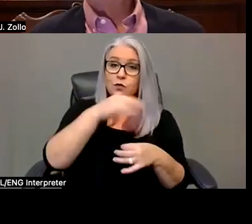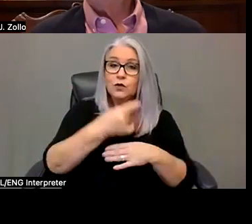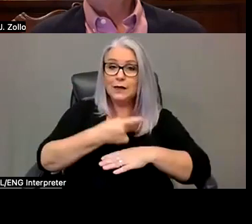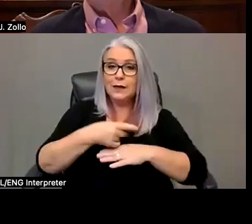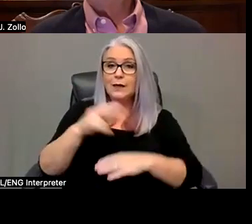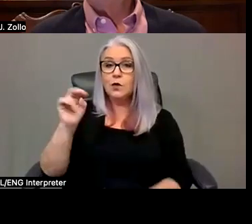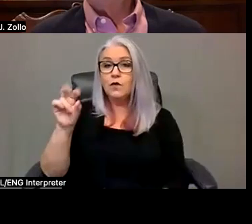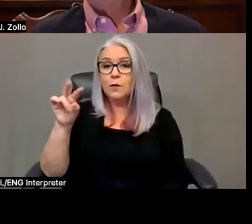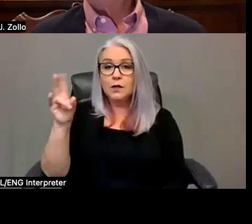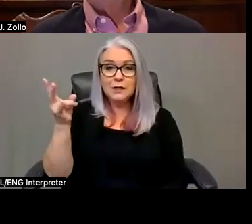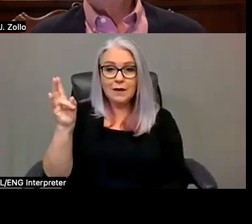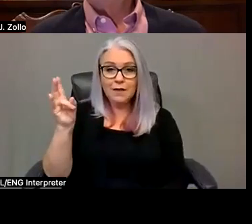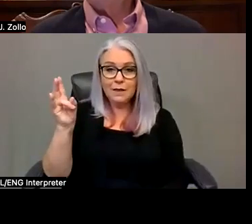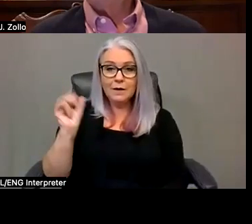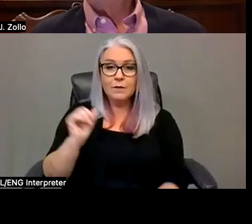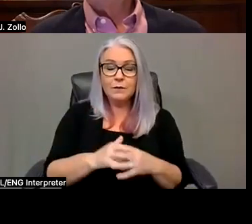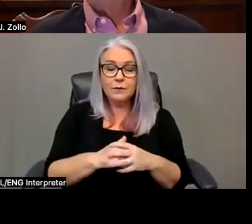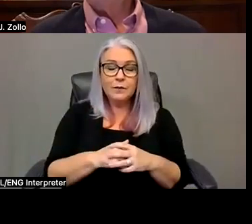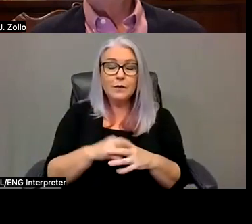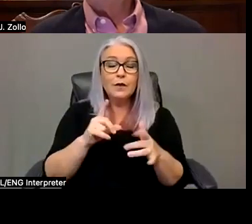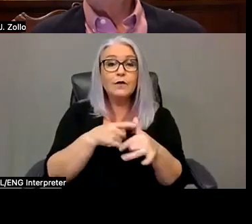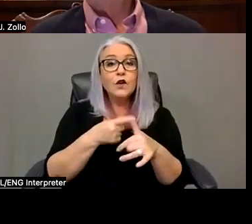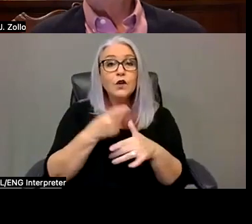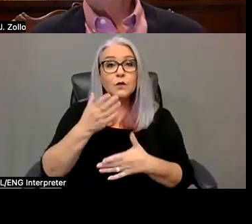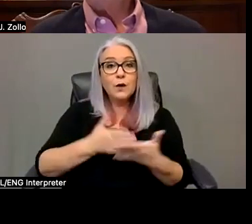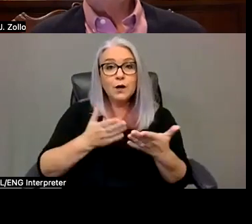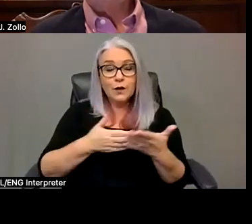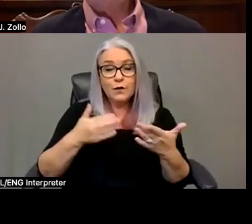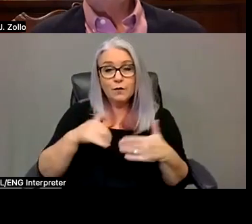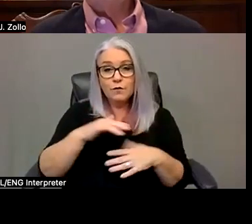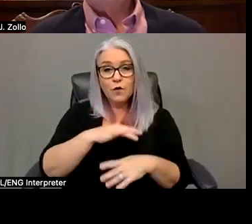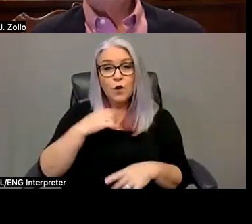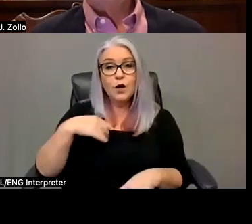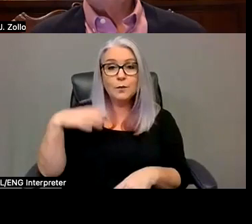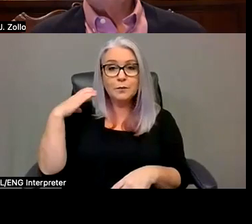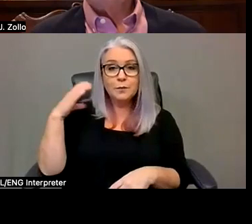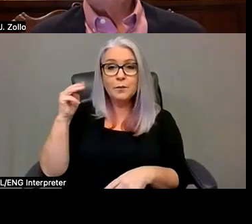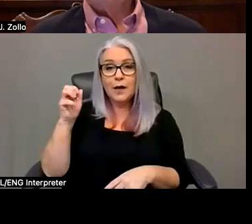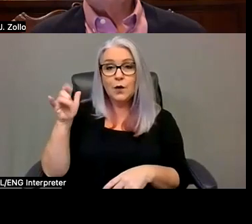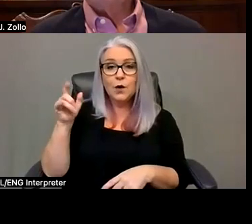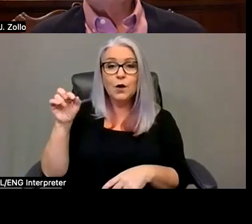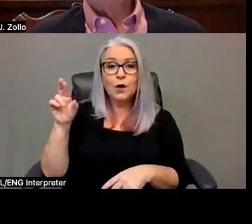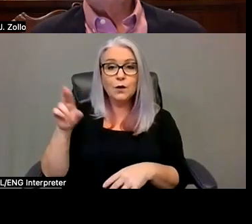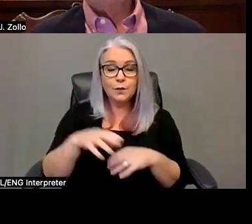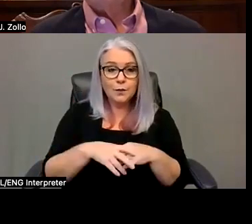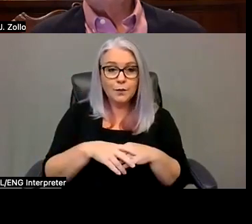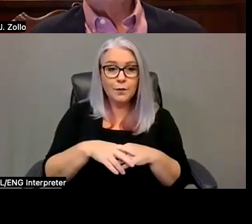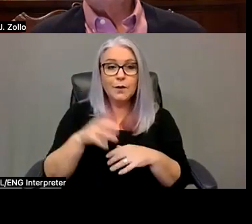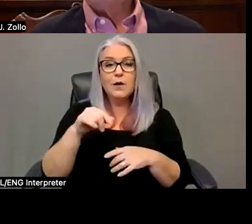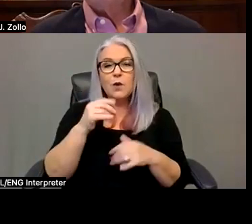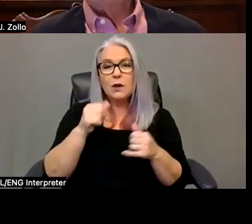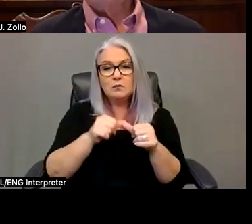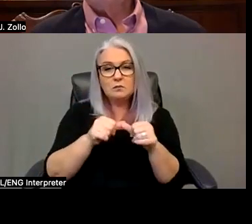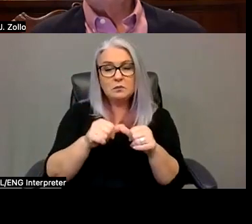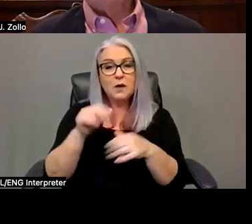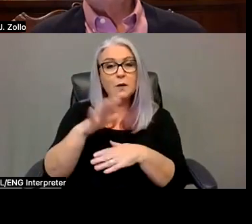7th. The first part of the forum will feature the 2 candidates for mayor. It will last about 45 minutes. The